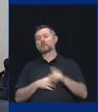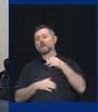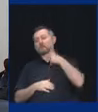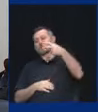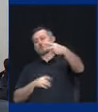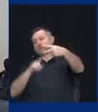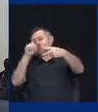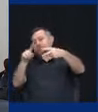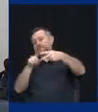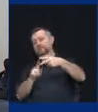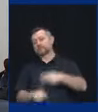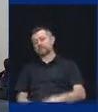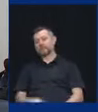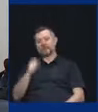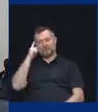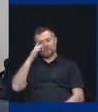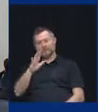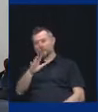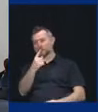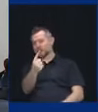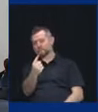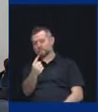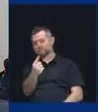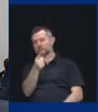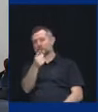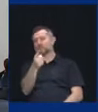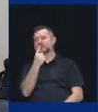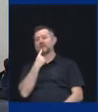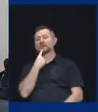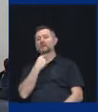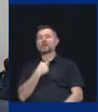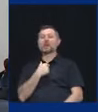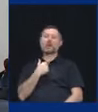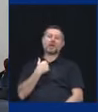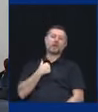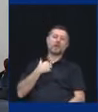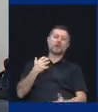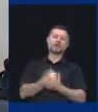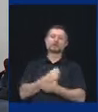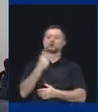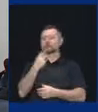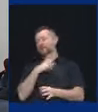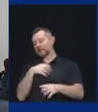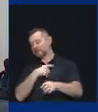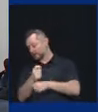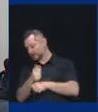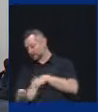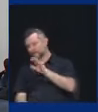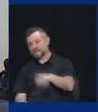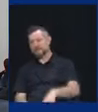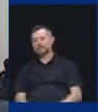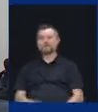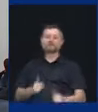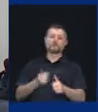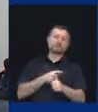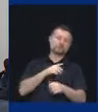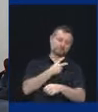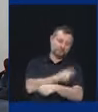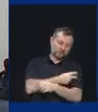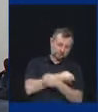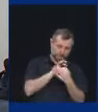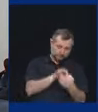So I have two questions, Governor. The first one has to do... You only get one. No, see, Marcia, you can't just say because you get to... Okay. So the first one has to do with vaccines, and I noticed